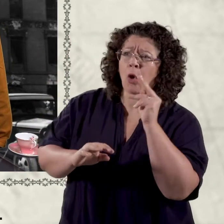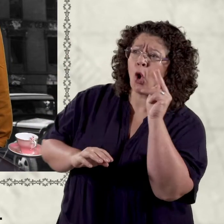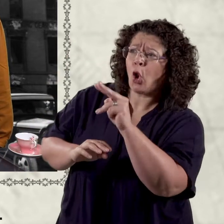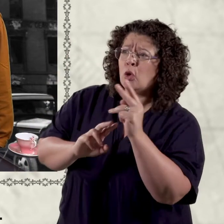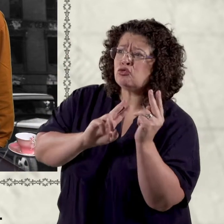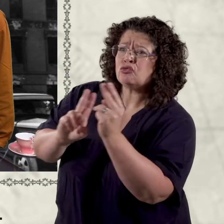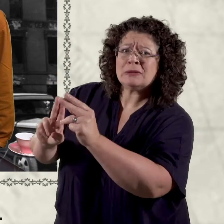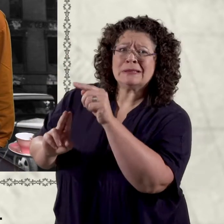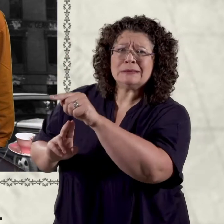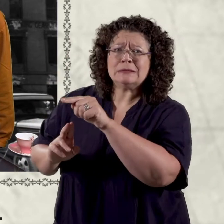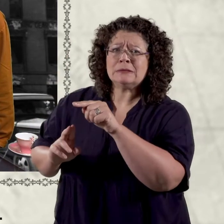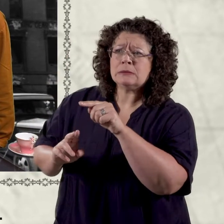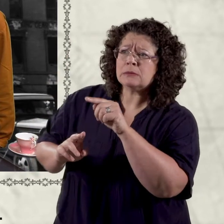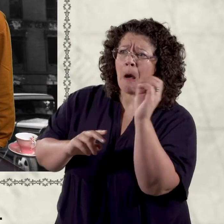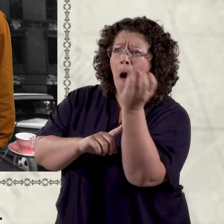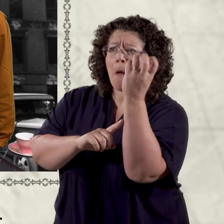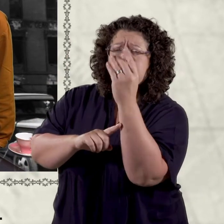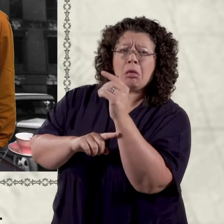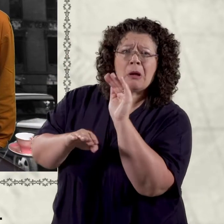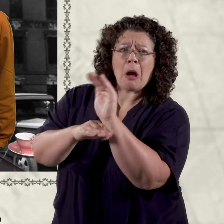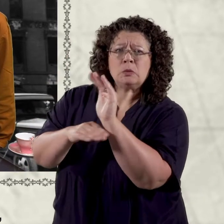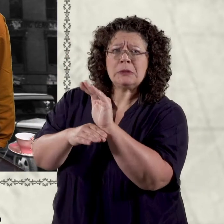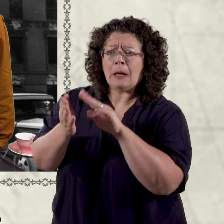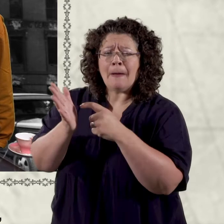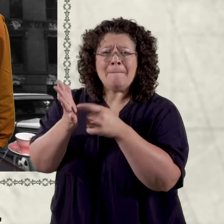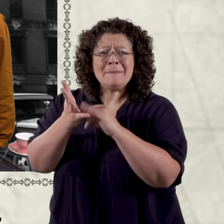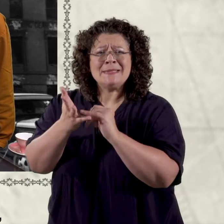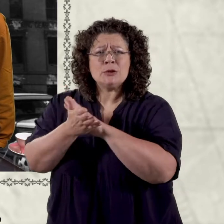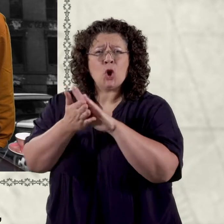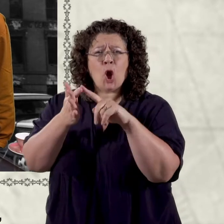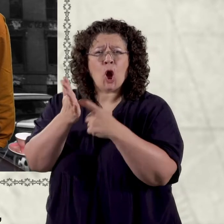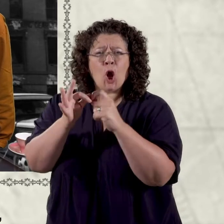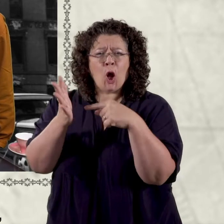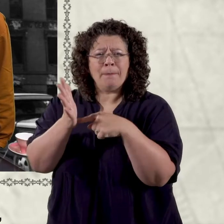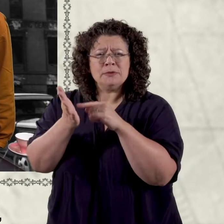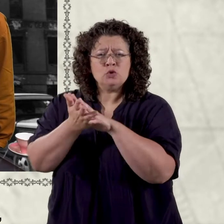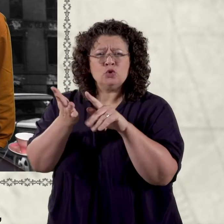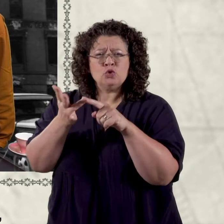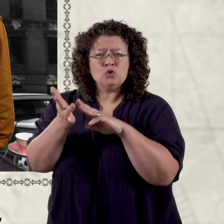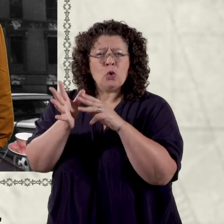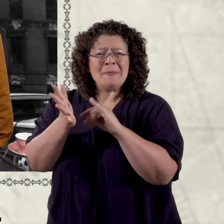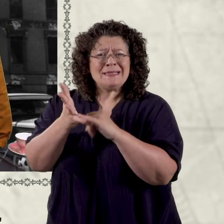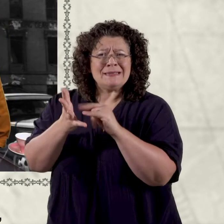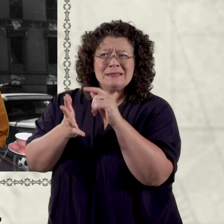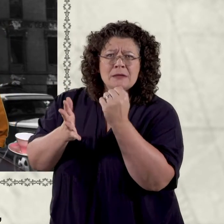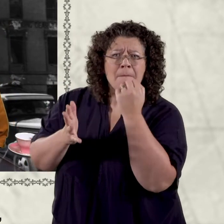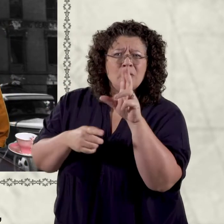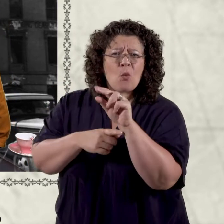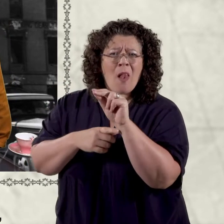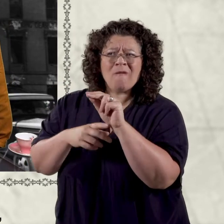everywhere. And Then I looked further down the street.